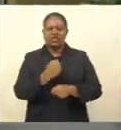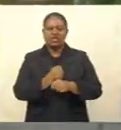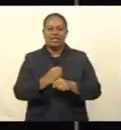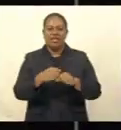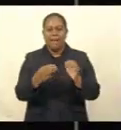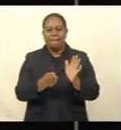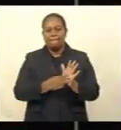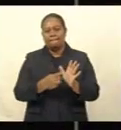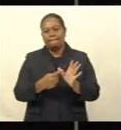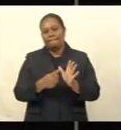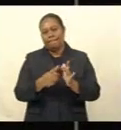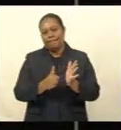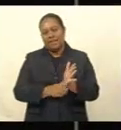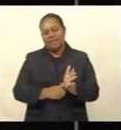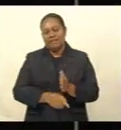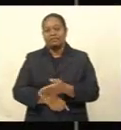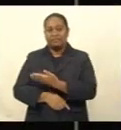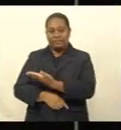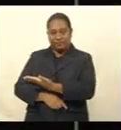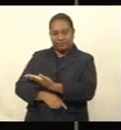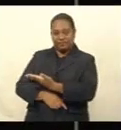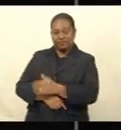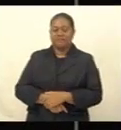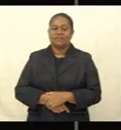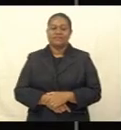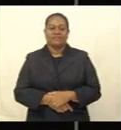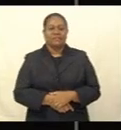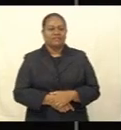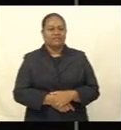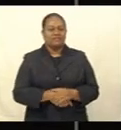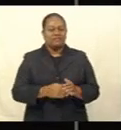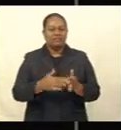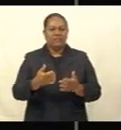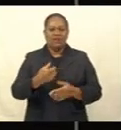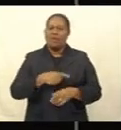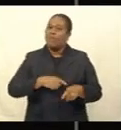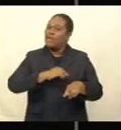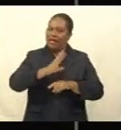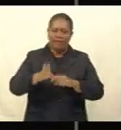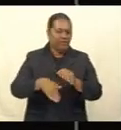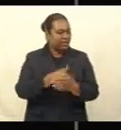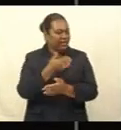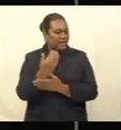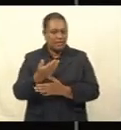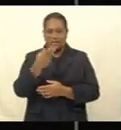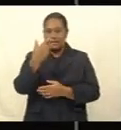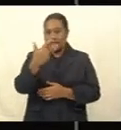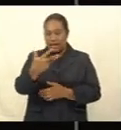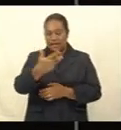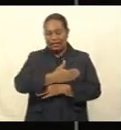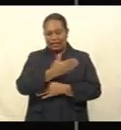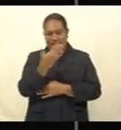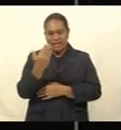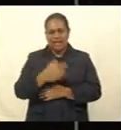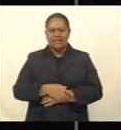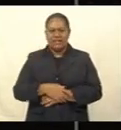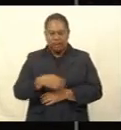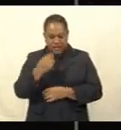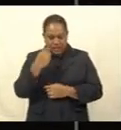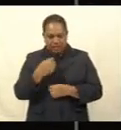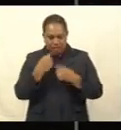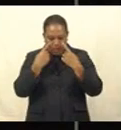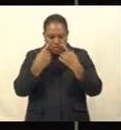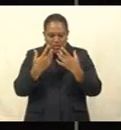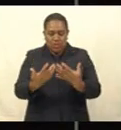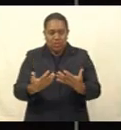covid19rations@gmail.com. With COVID-19 cases being detected almost daily for the past 9 days, Fijians are being reminded